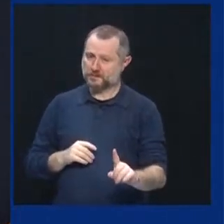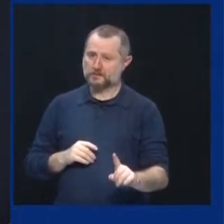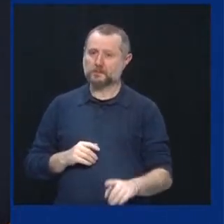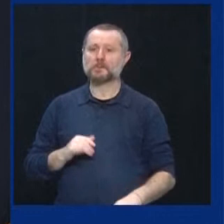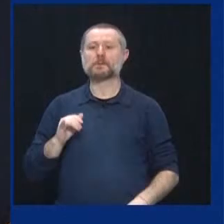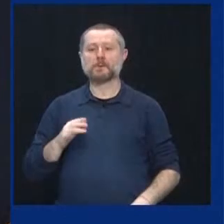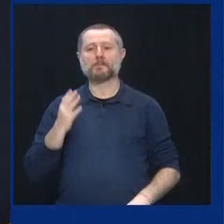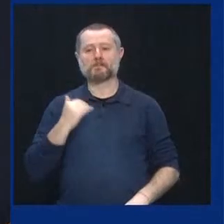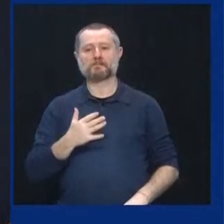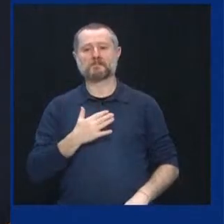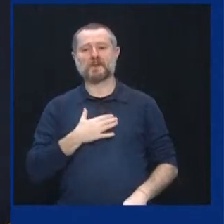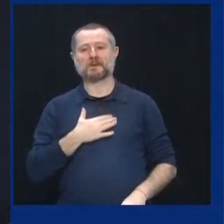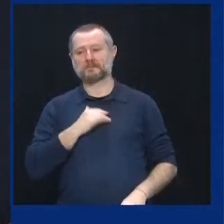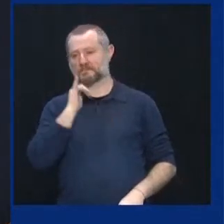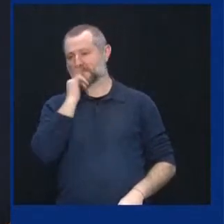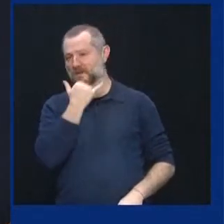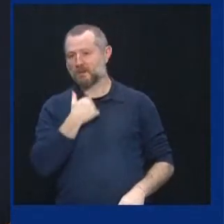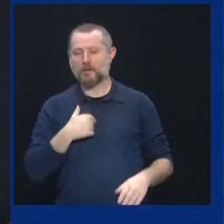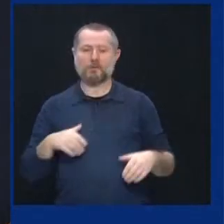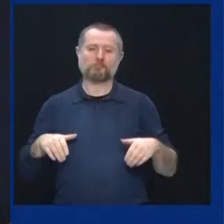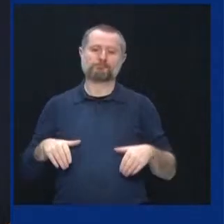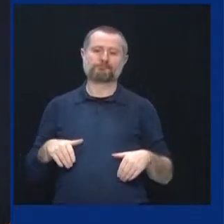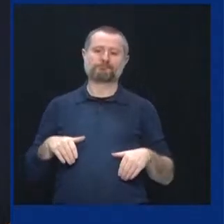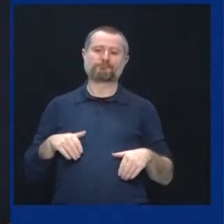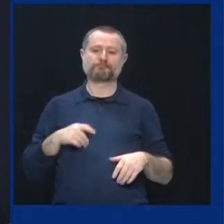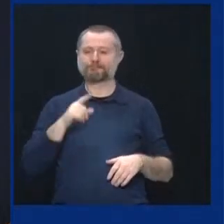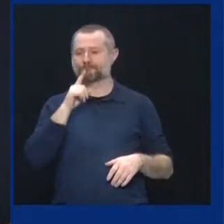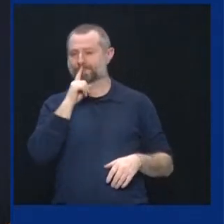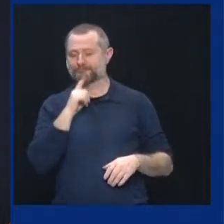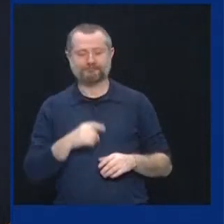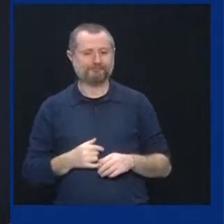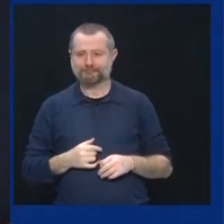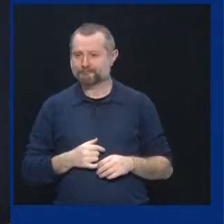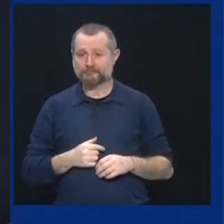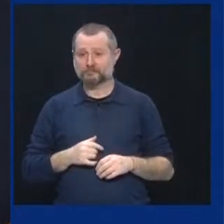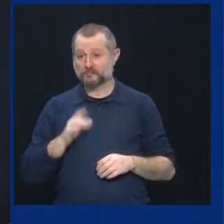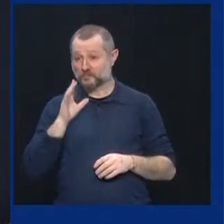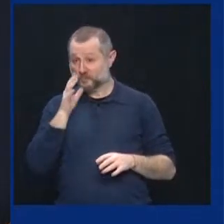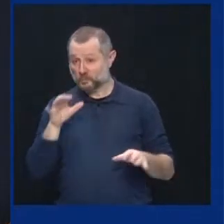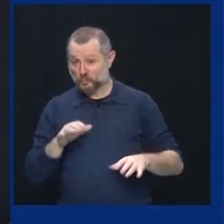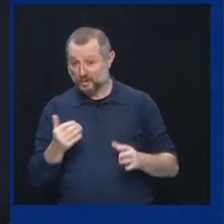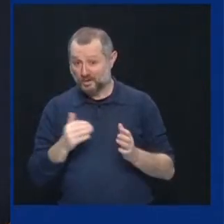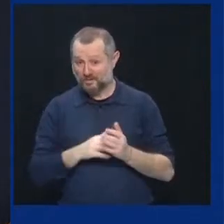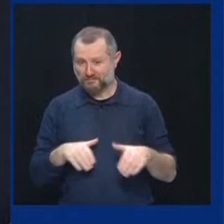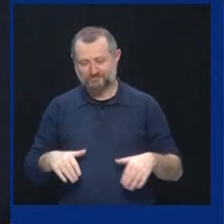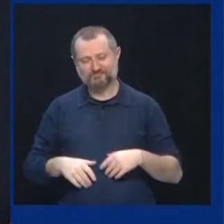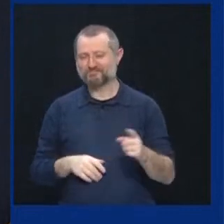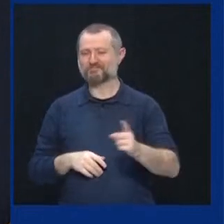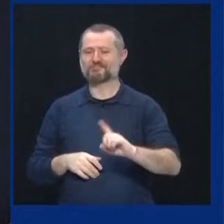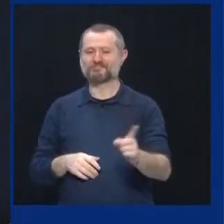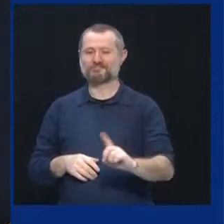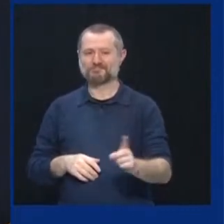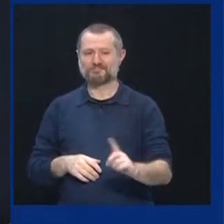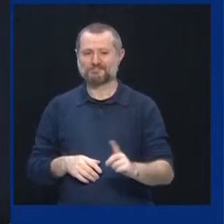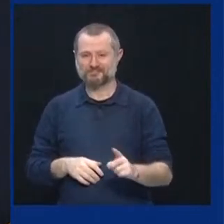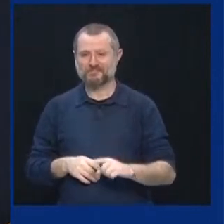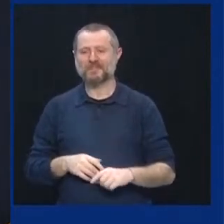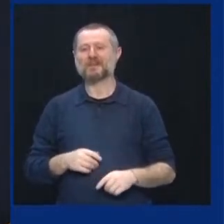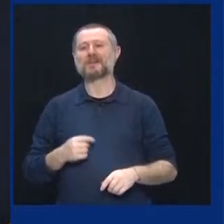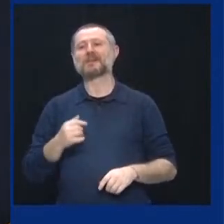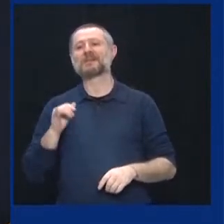a mistake being complacent, and this is why I'm no longer going to be complacent. It wasn't the